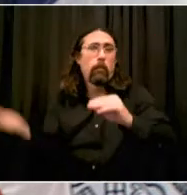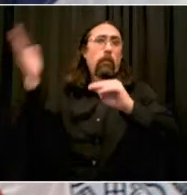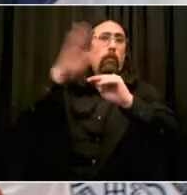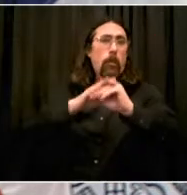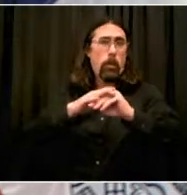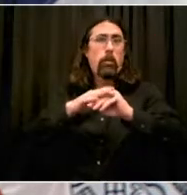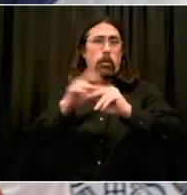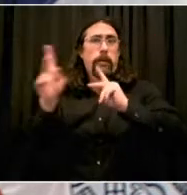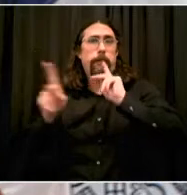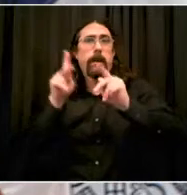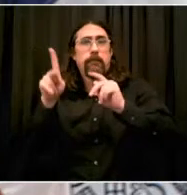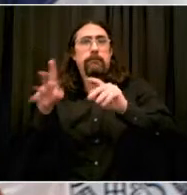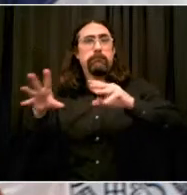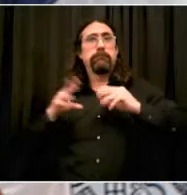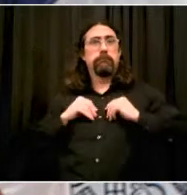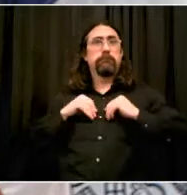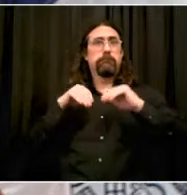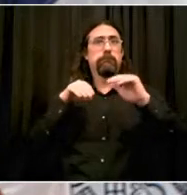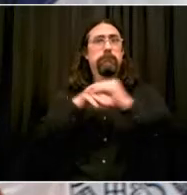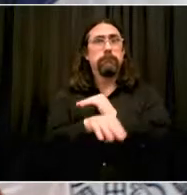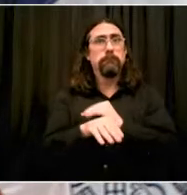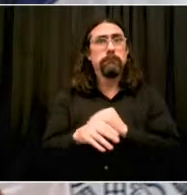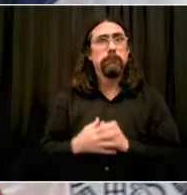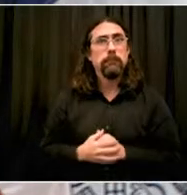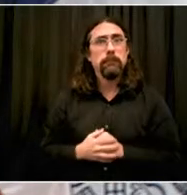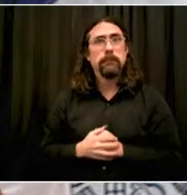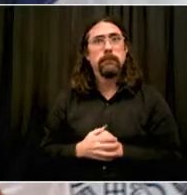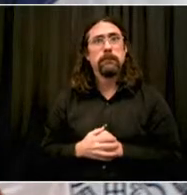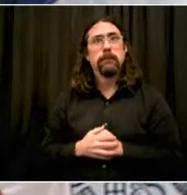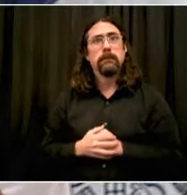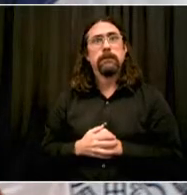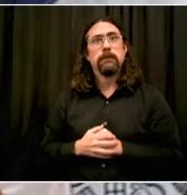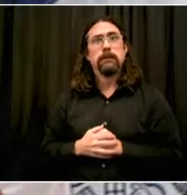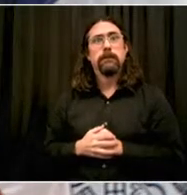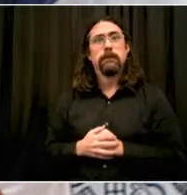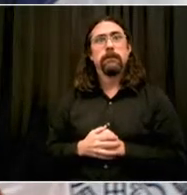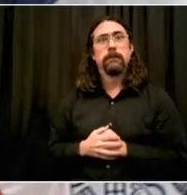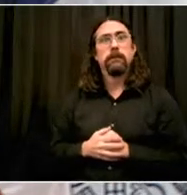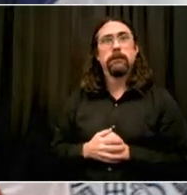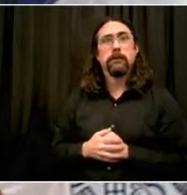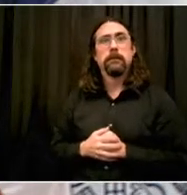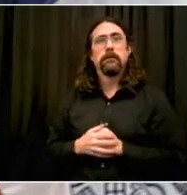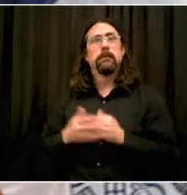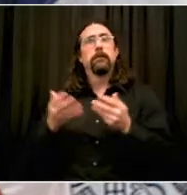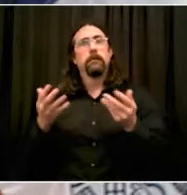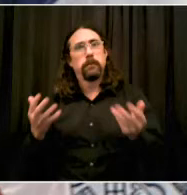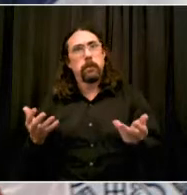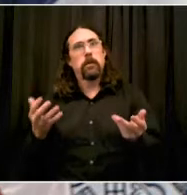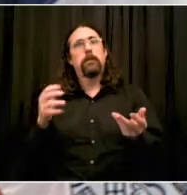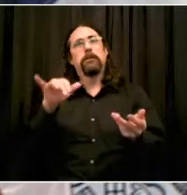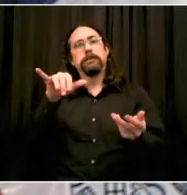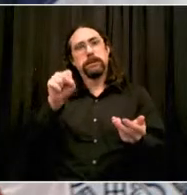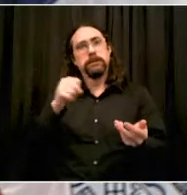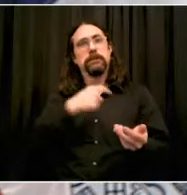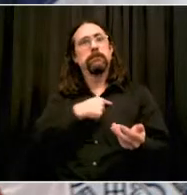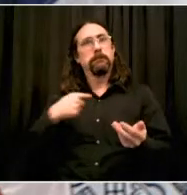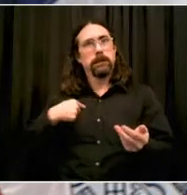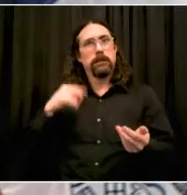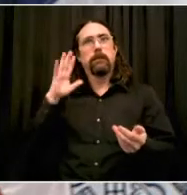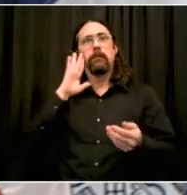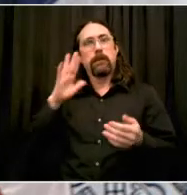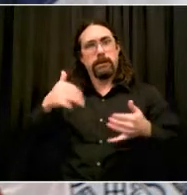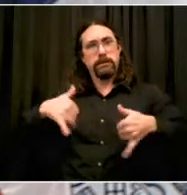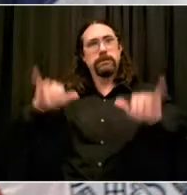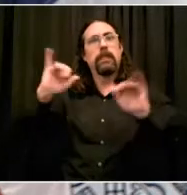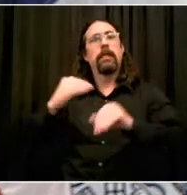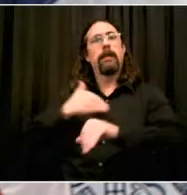can quickly ramp up toward the number we originally projected. But so far, Christina, it's actually been very low enrollment in the scheme of